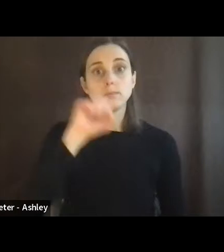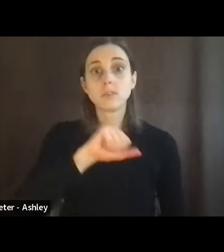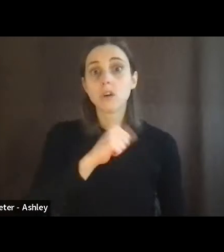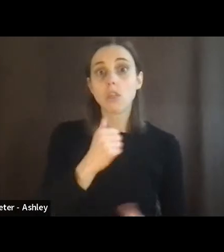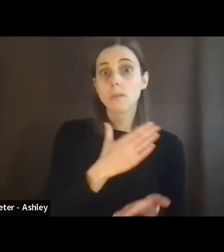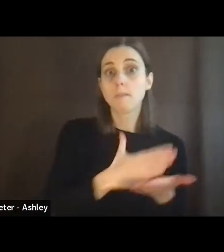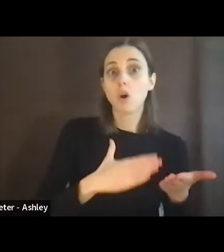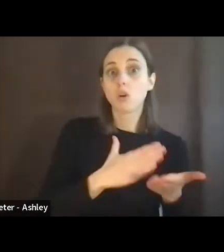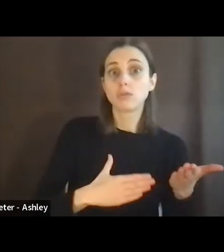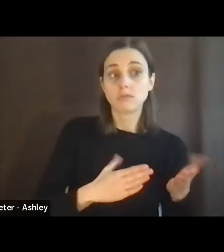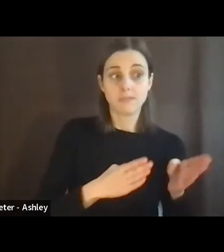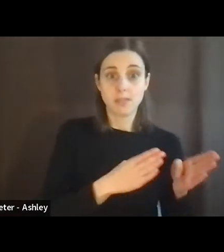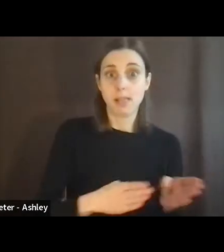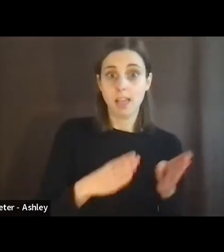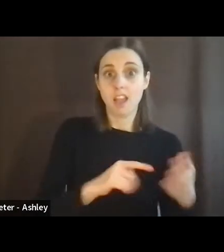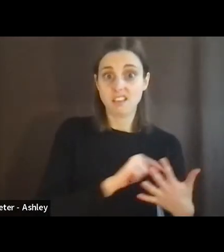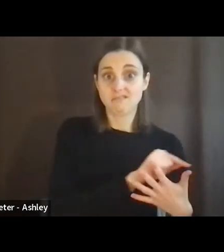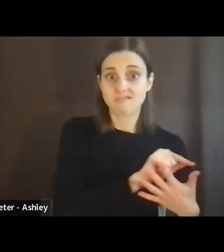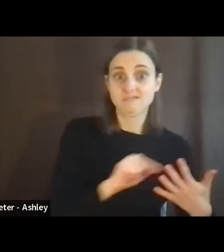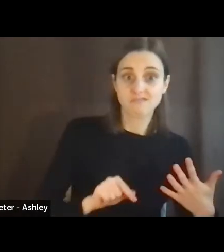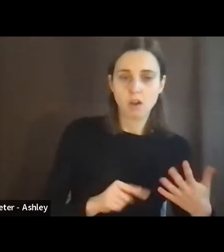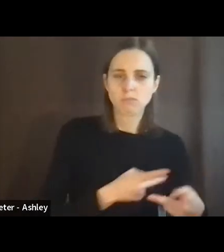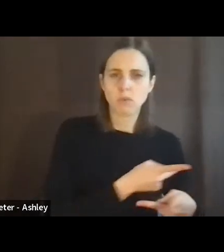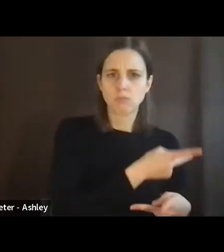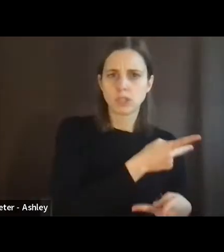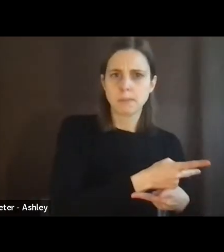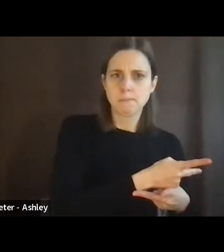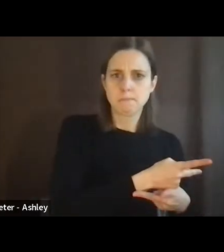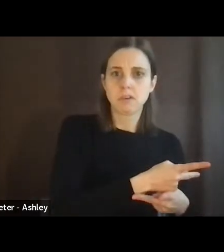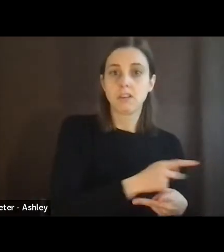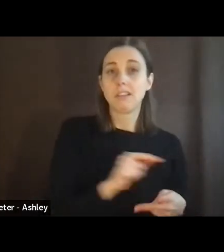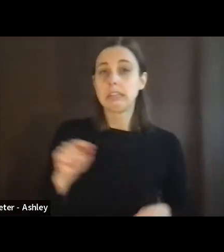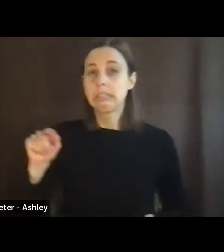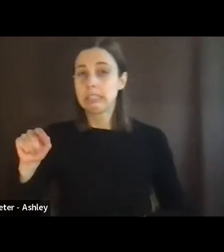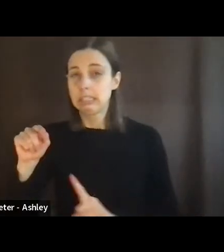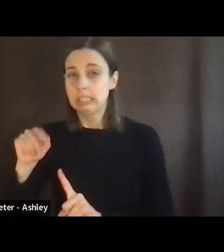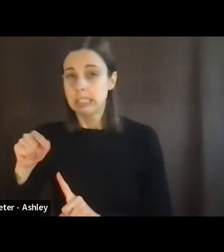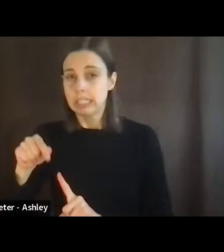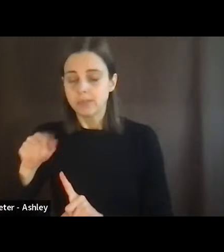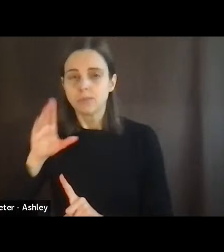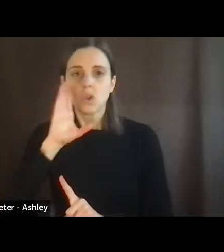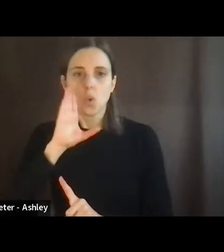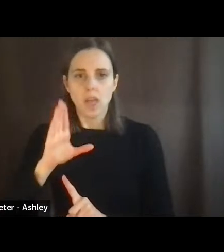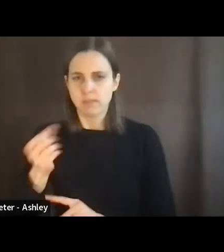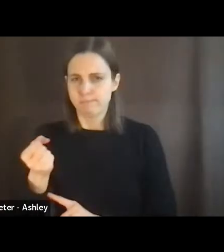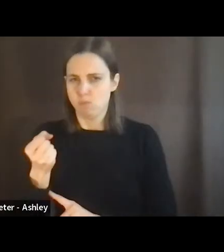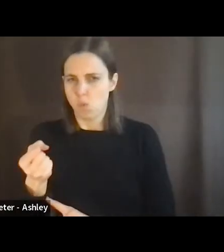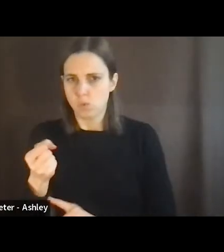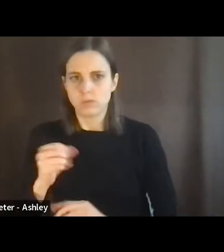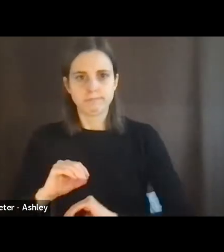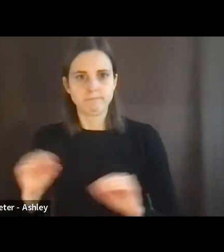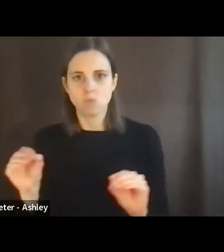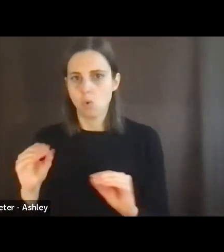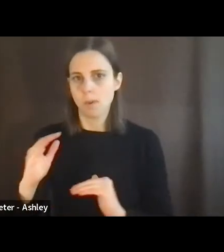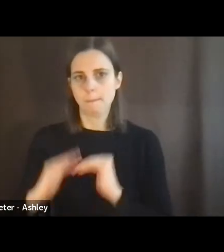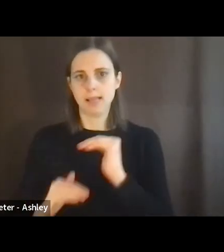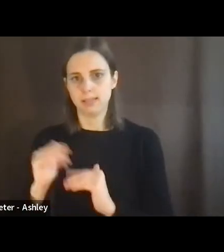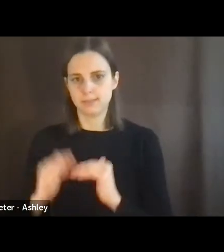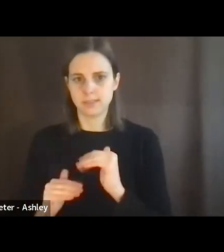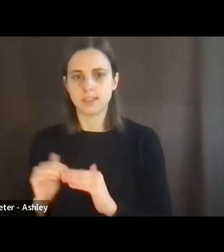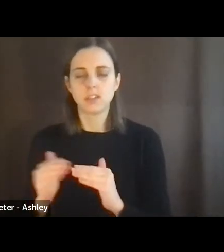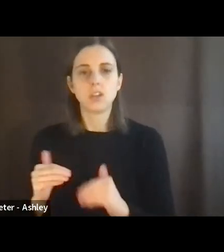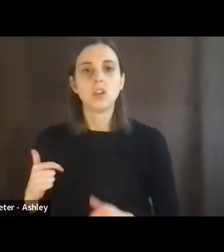and projects such as the Rose Quarter project. Some other projects are included in there. So those are in the no build, and then we take